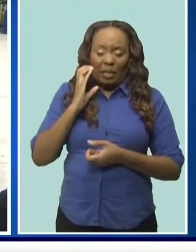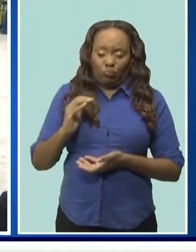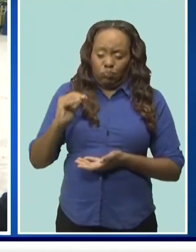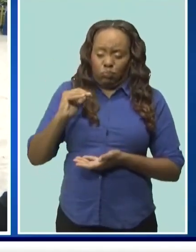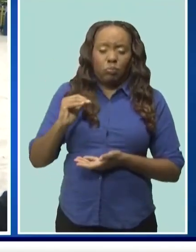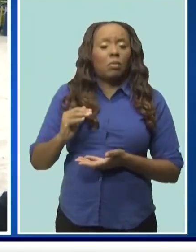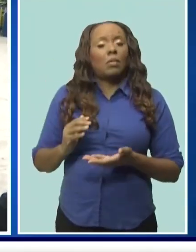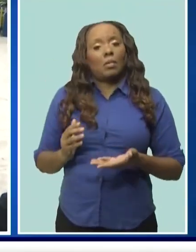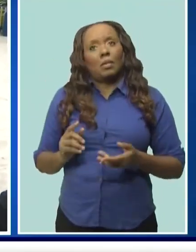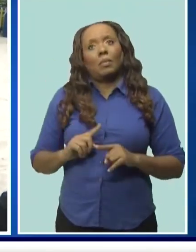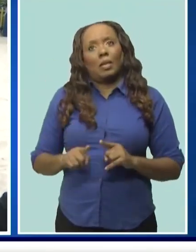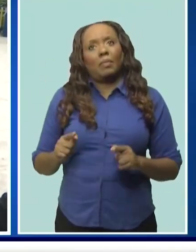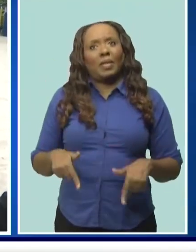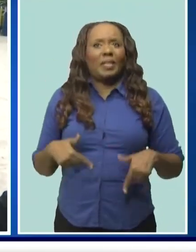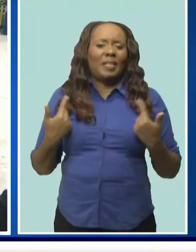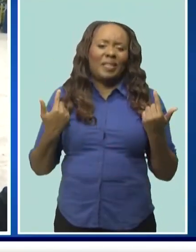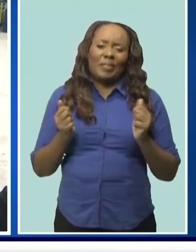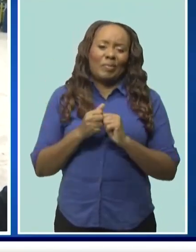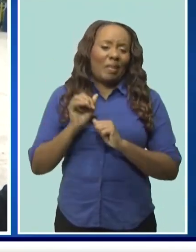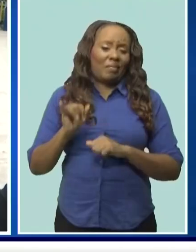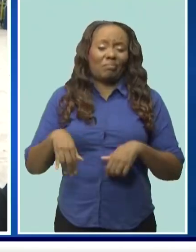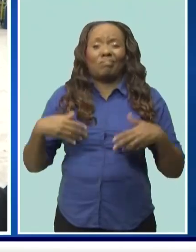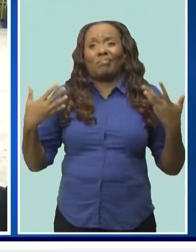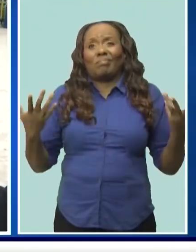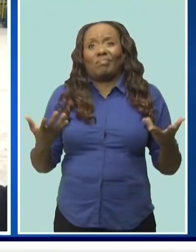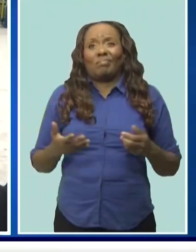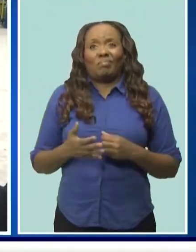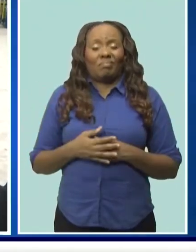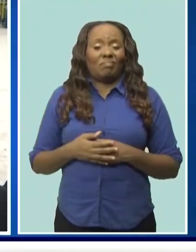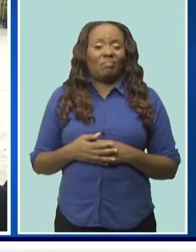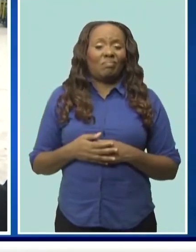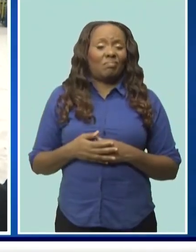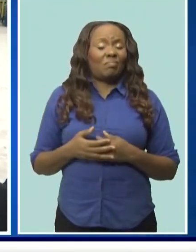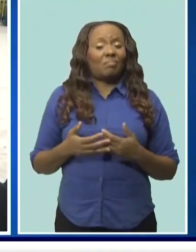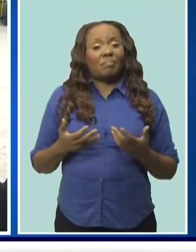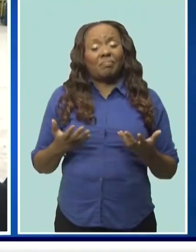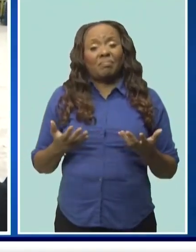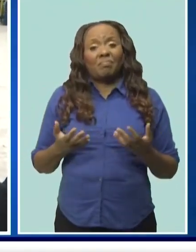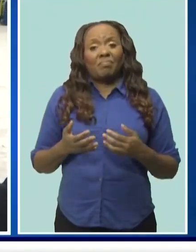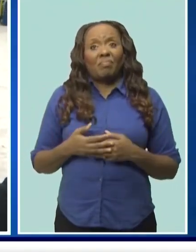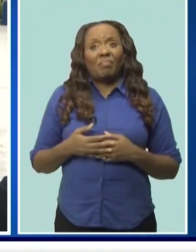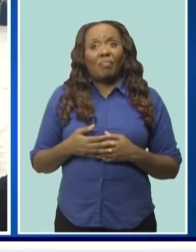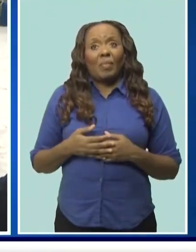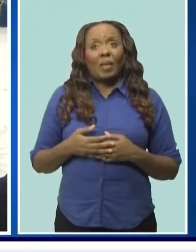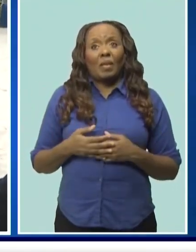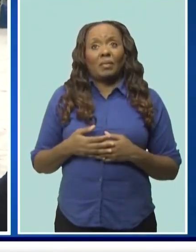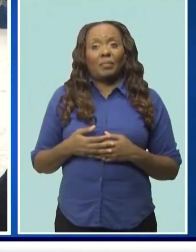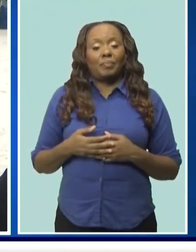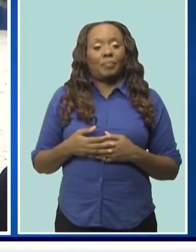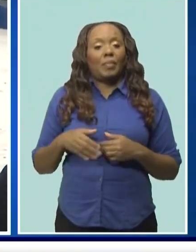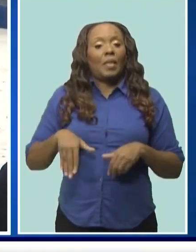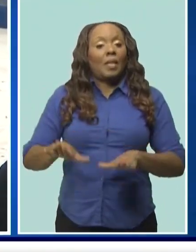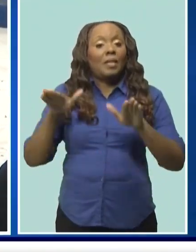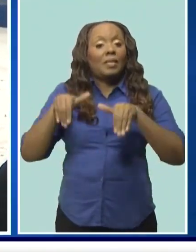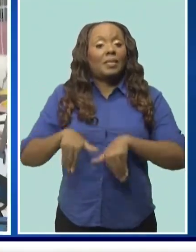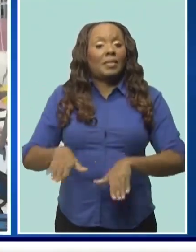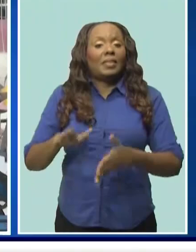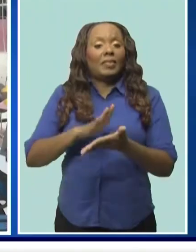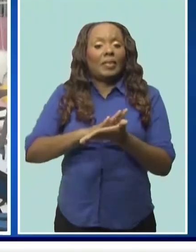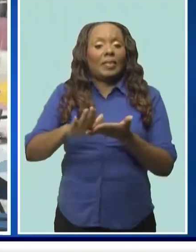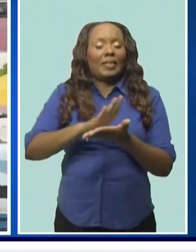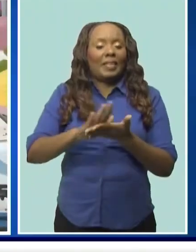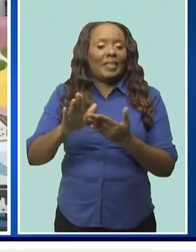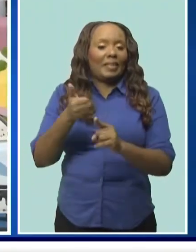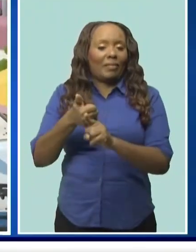So we live with it. I guess they say the sea's cleaning itself. Meanwhile,